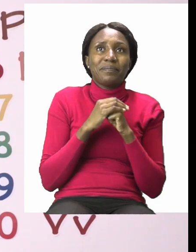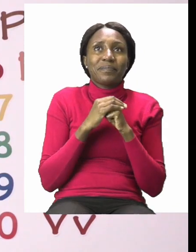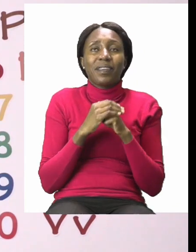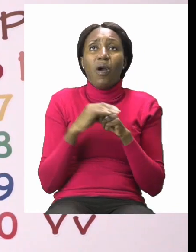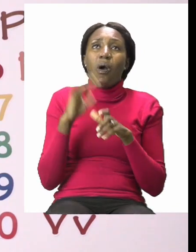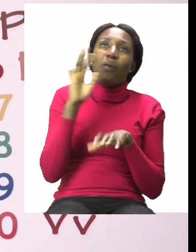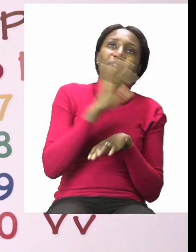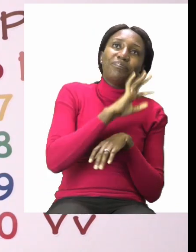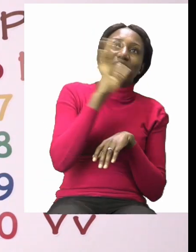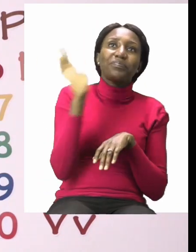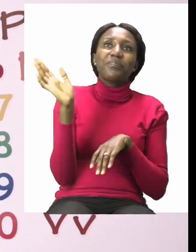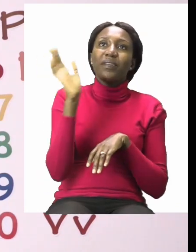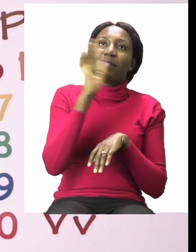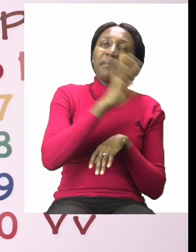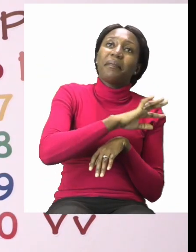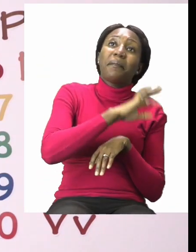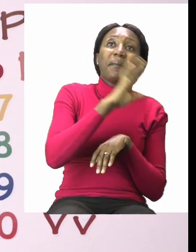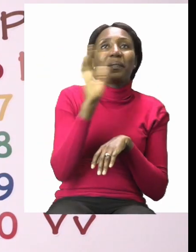Goodbye,